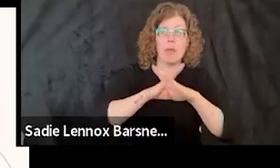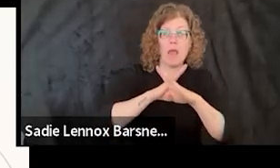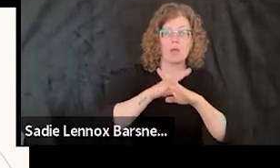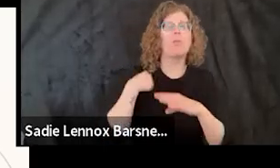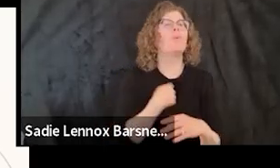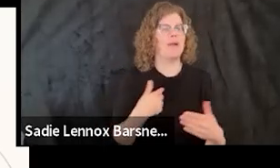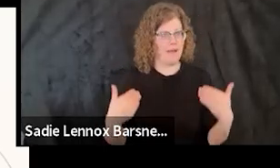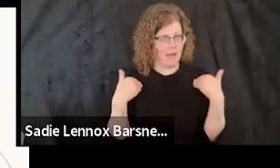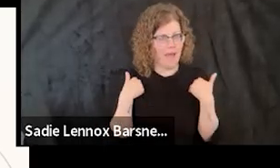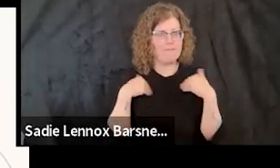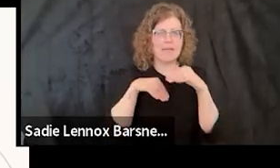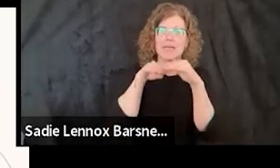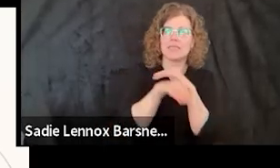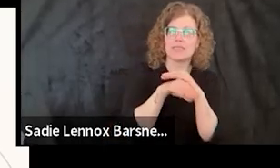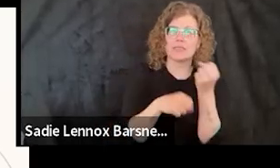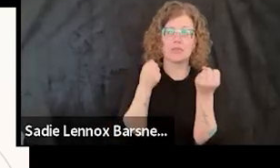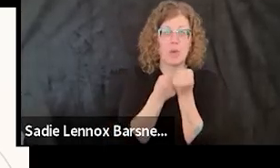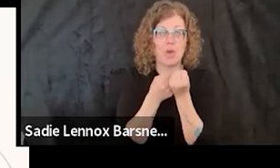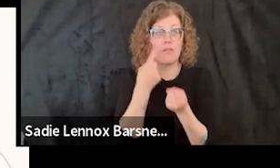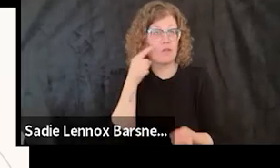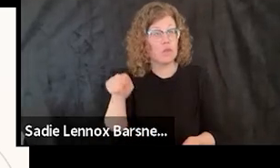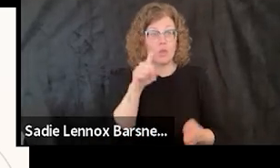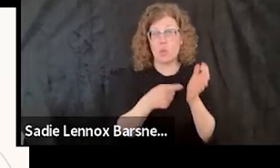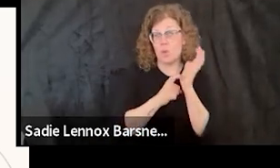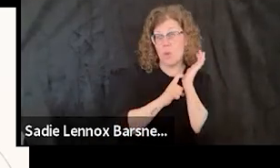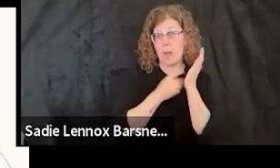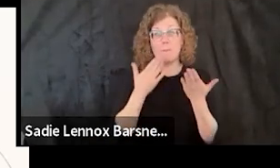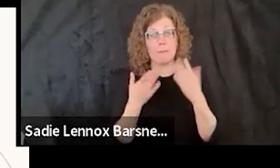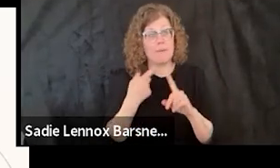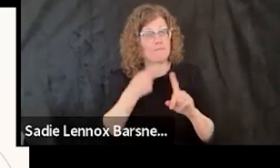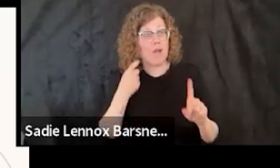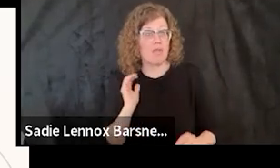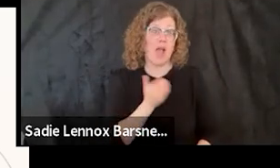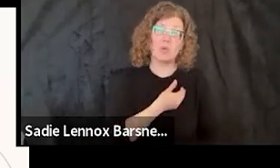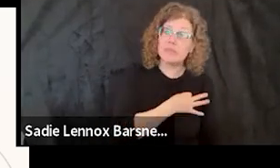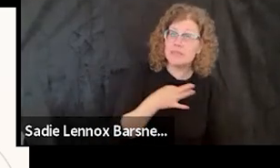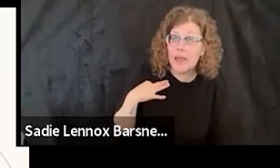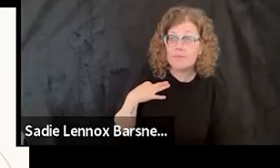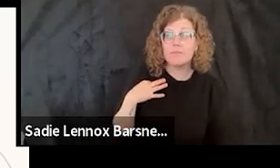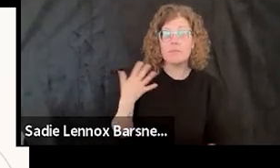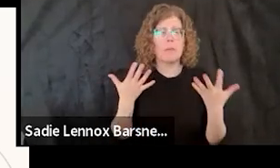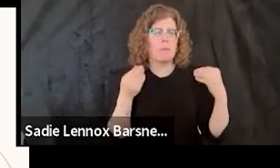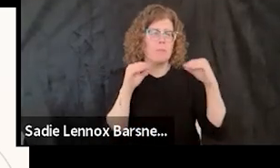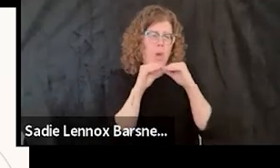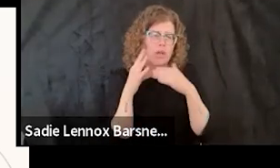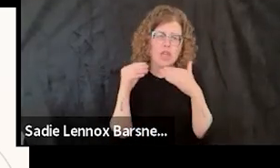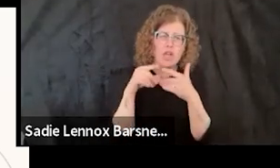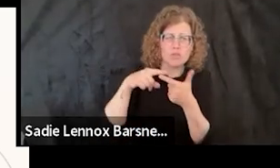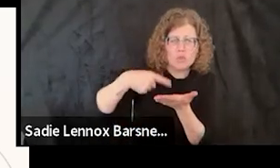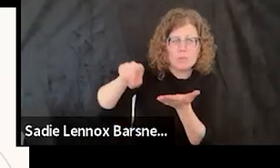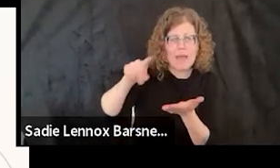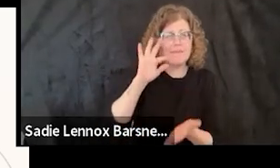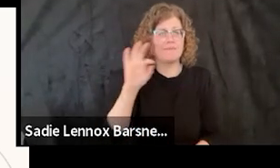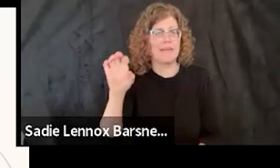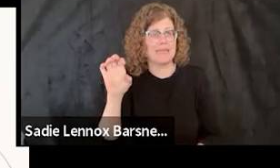those who may need support from program staff or financial assistance to access support from someone outside of Calgary Arts